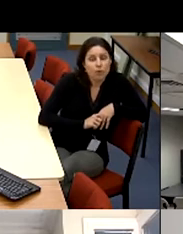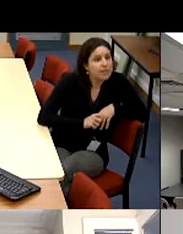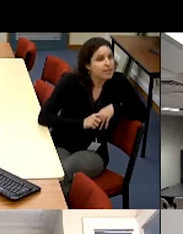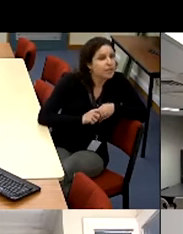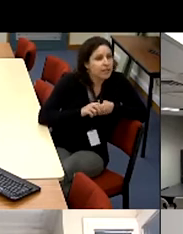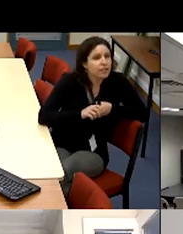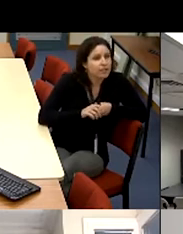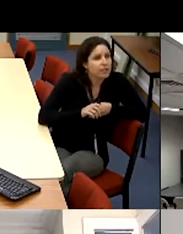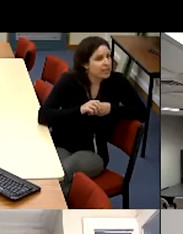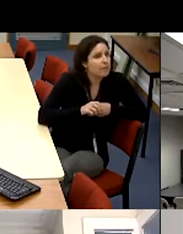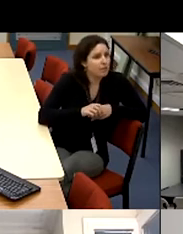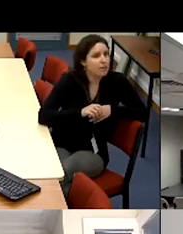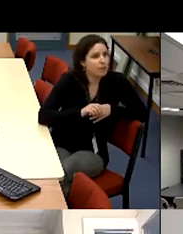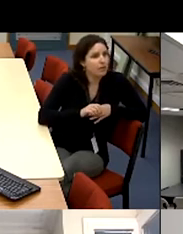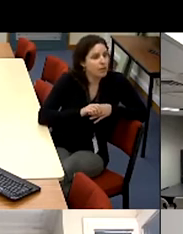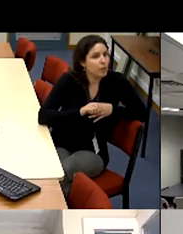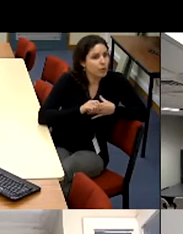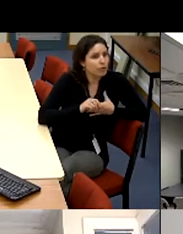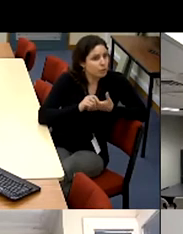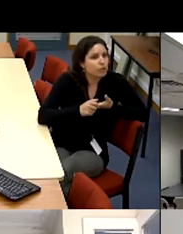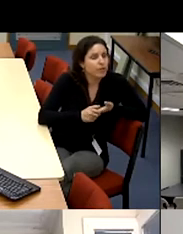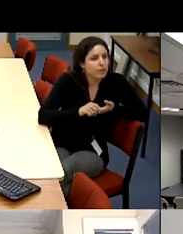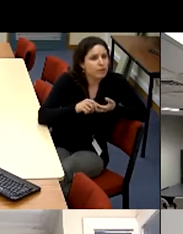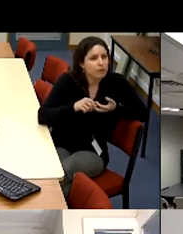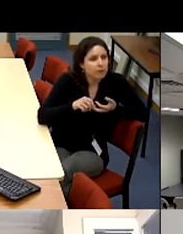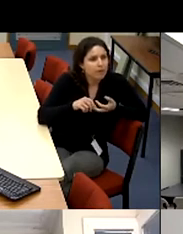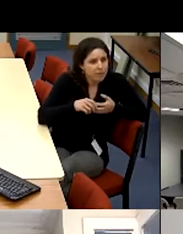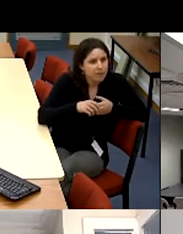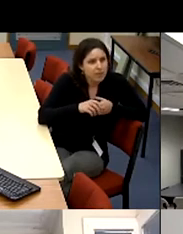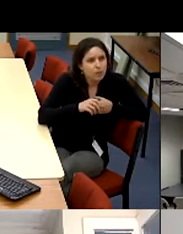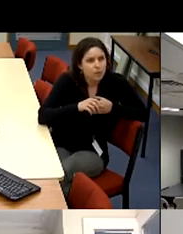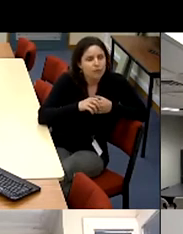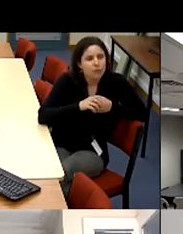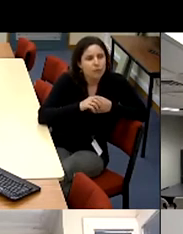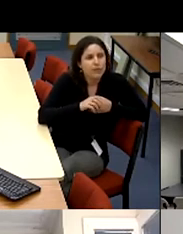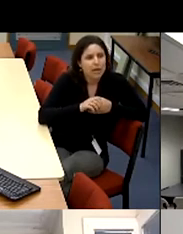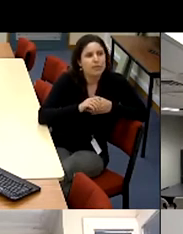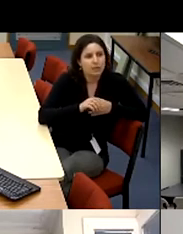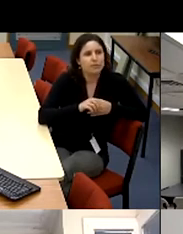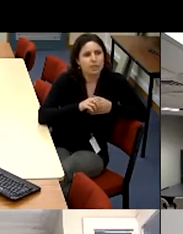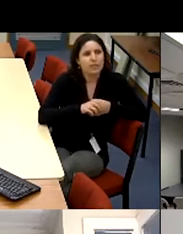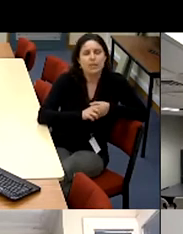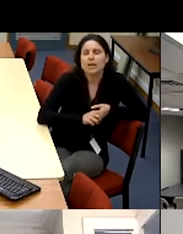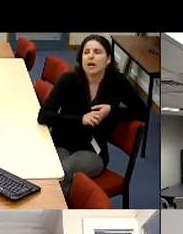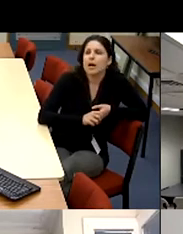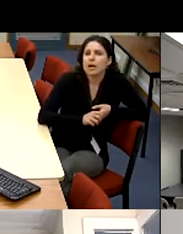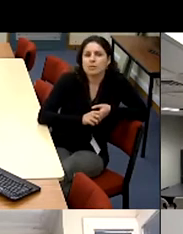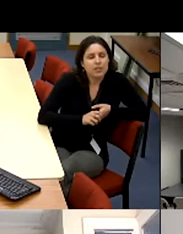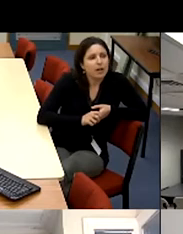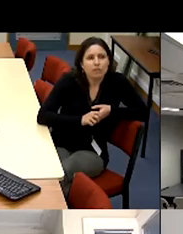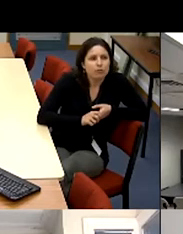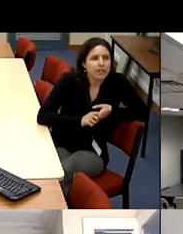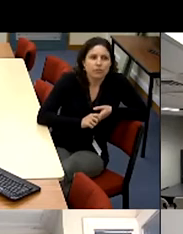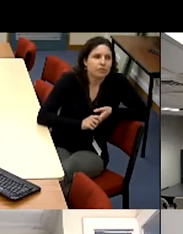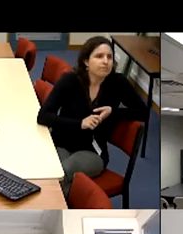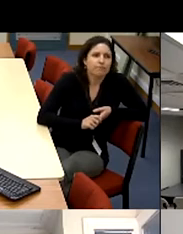Some were second generation. There was a couple of people who were children of parents who had come in as refugees. So